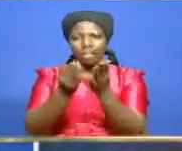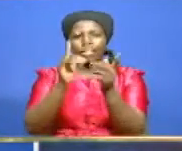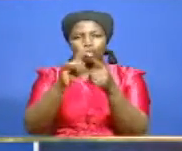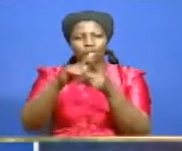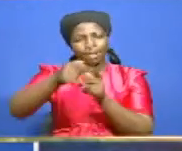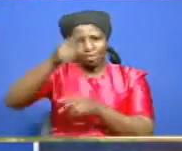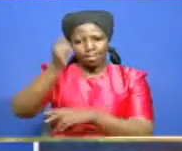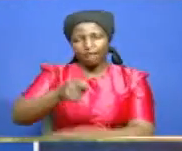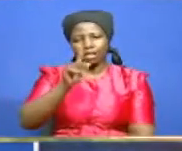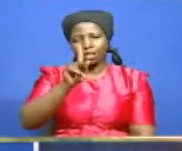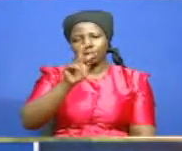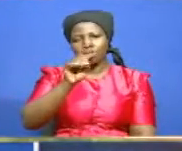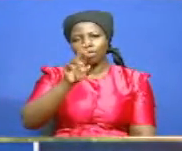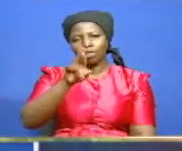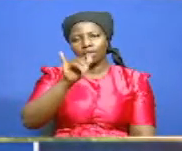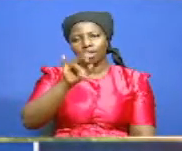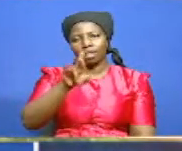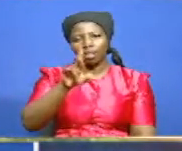directions.